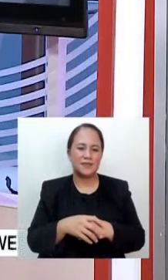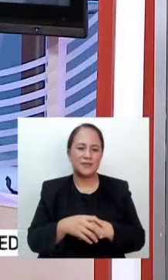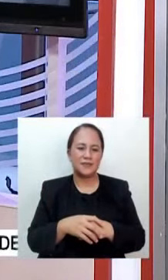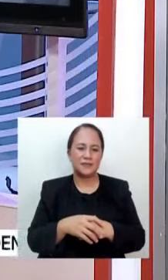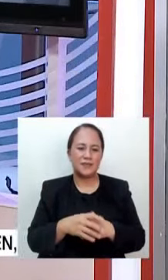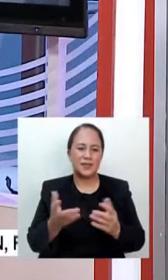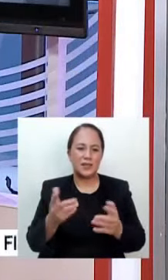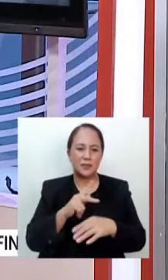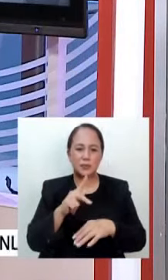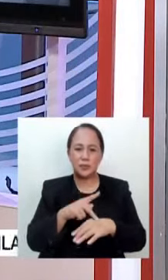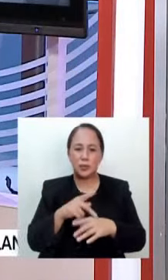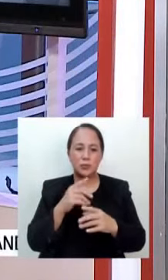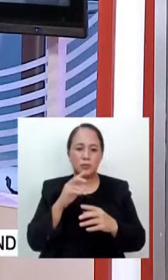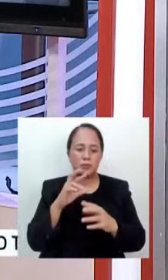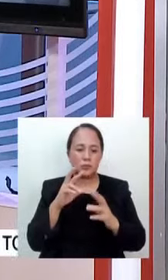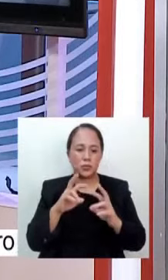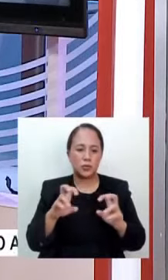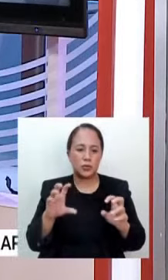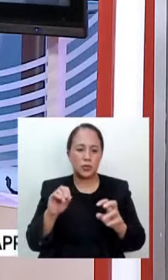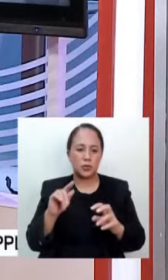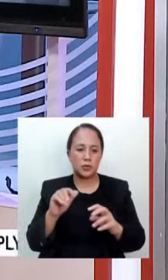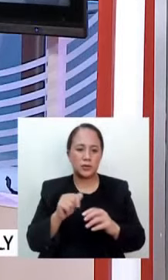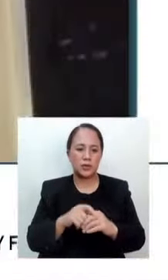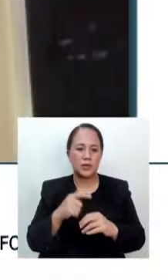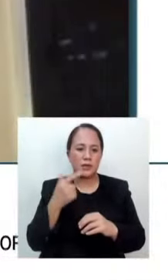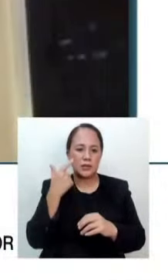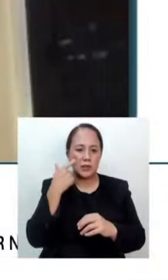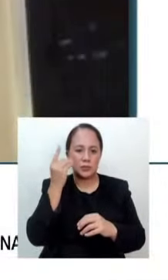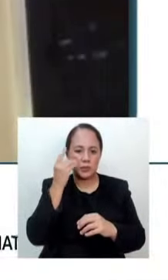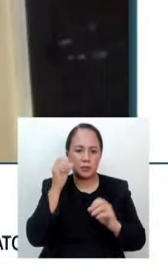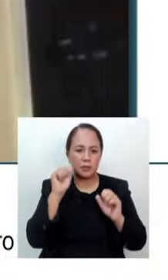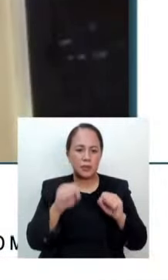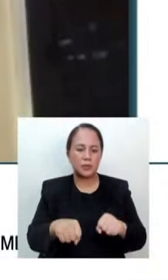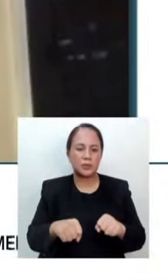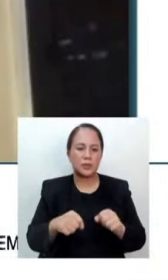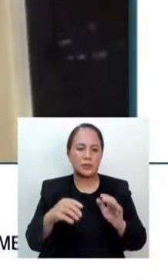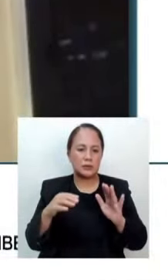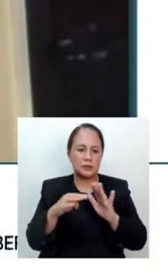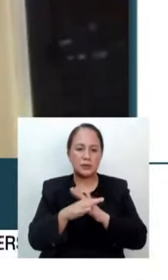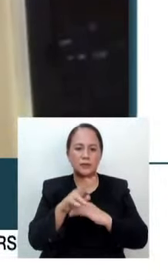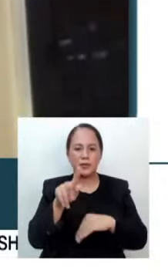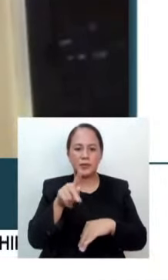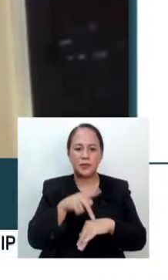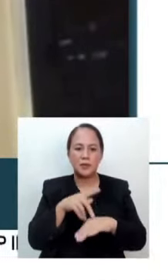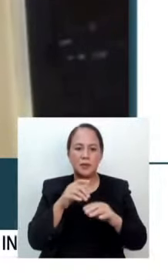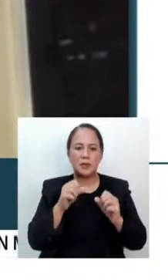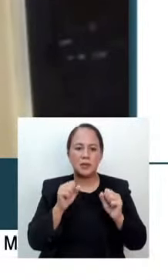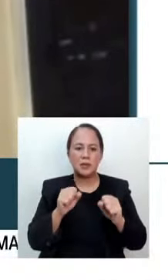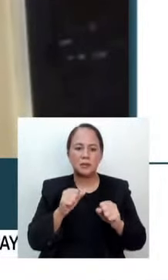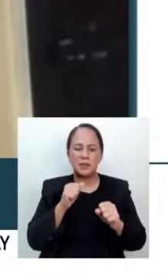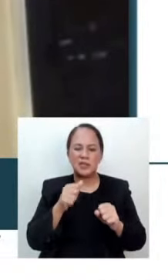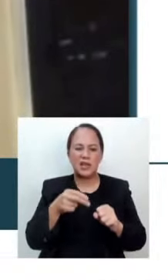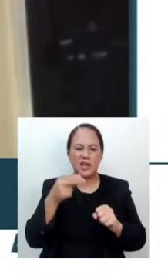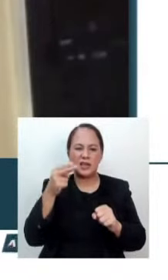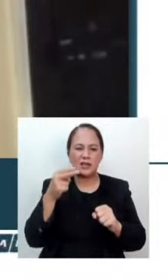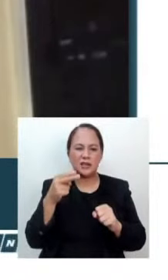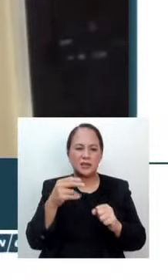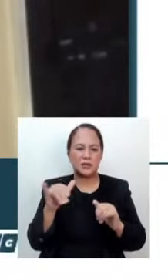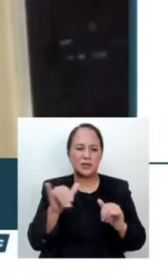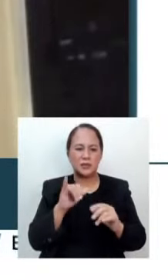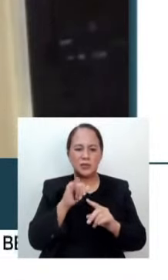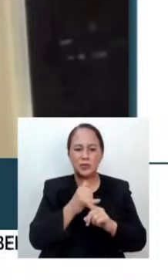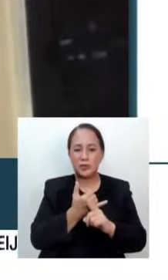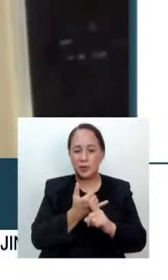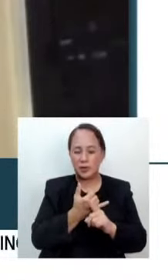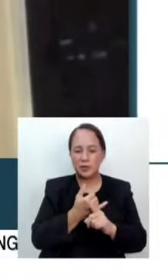Here at home, Octa Research Fellow Dr. Guido David says the possible COVID resurgence in the Philippines may not be as high as the spike in cases